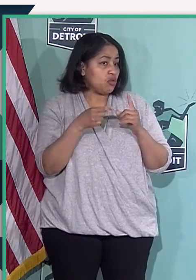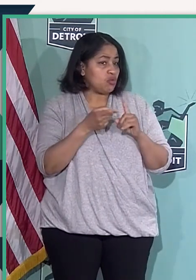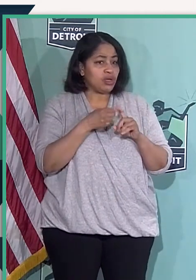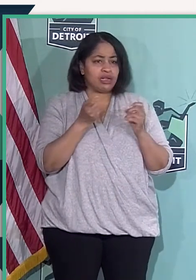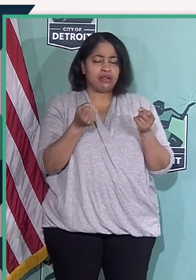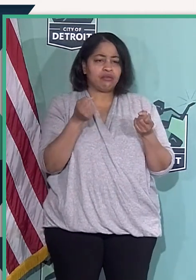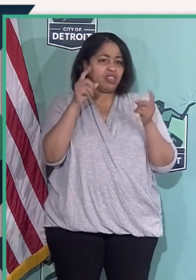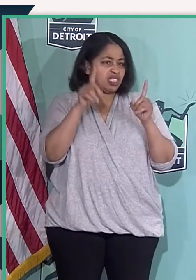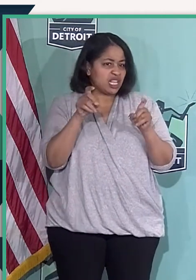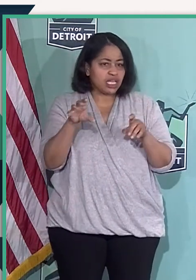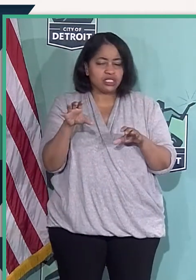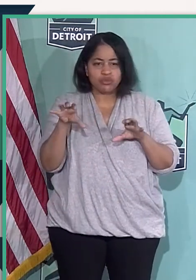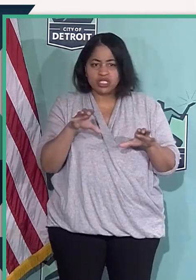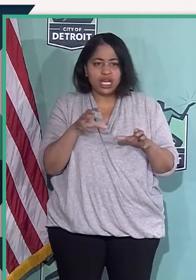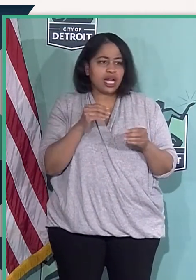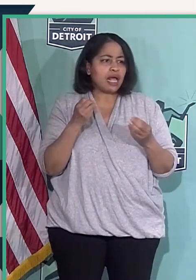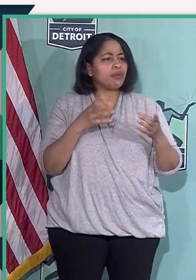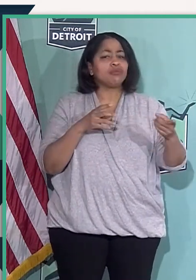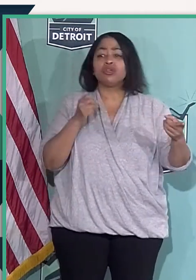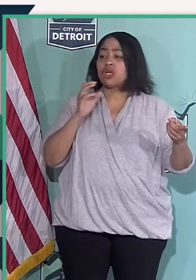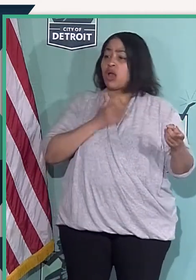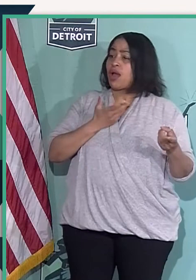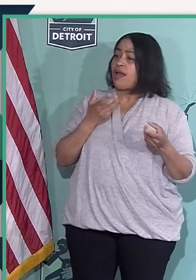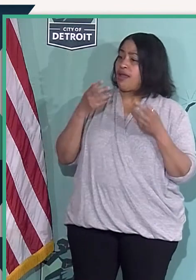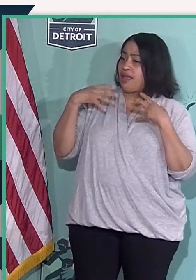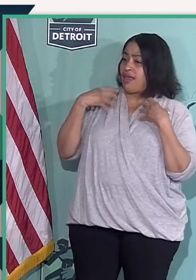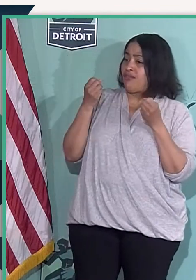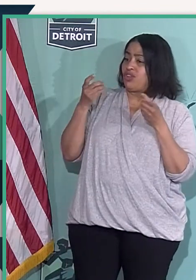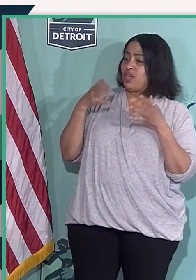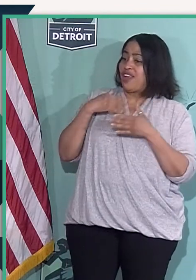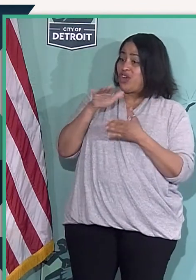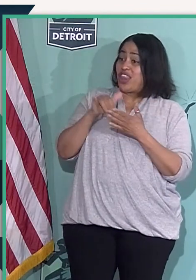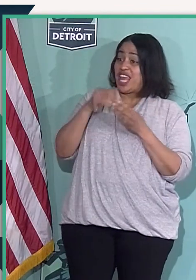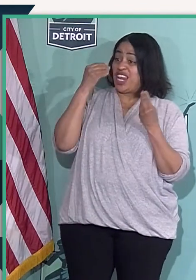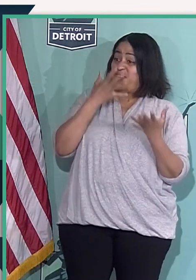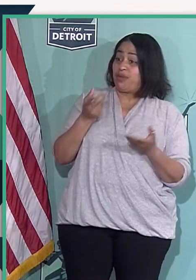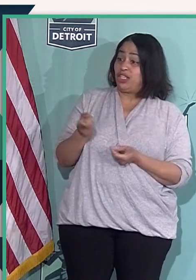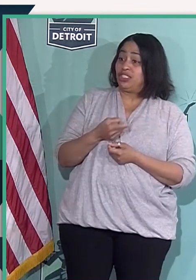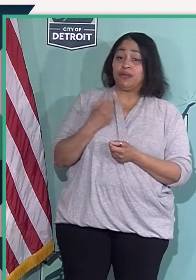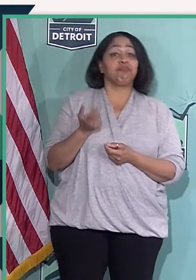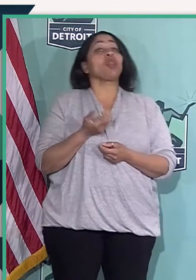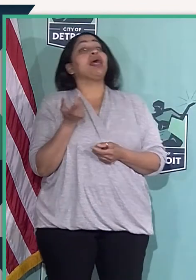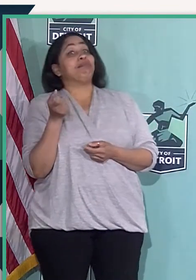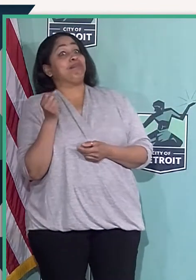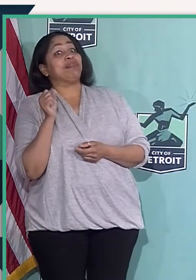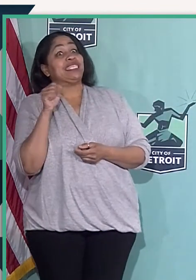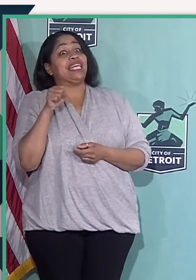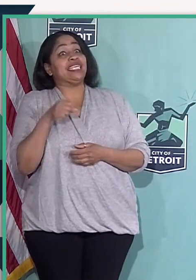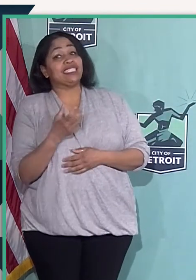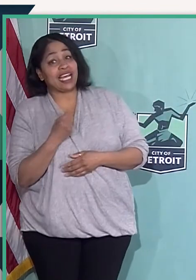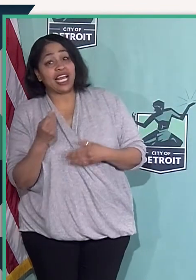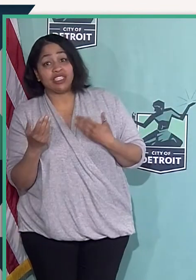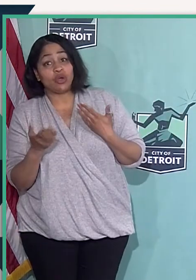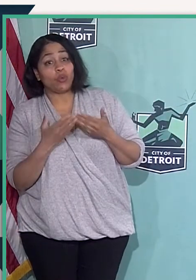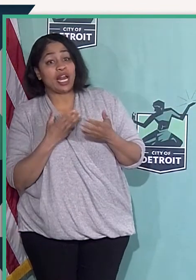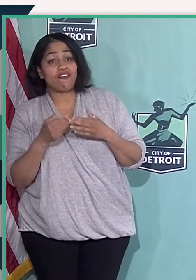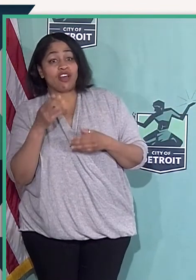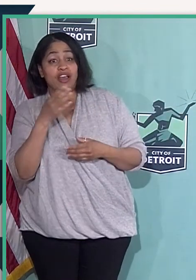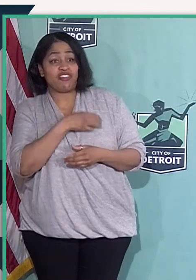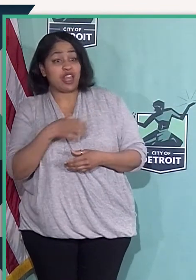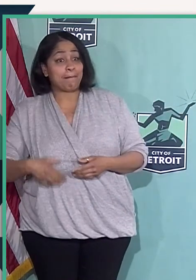how many of your suburban residences. So our health director has all of that information. Yes, and whenever the mayor